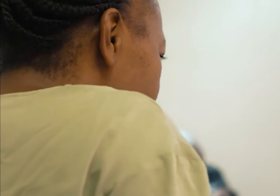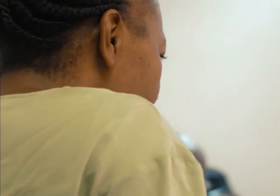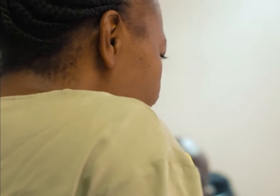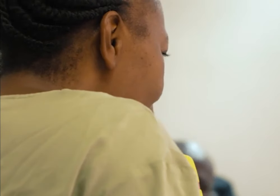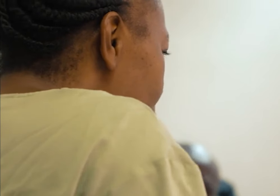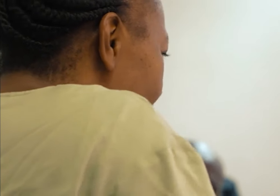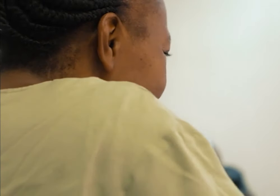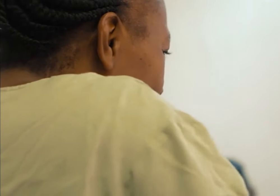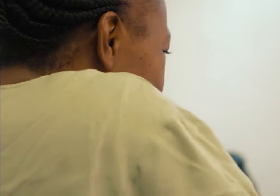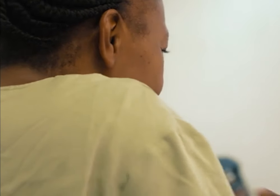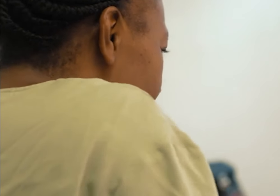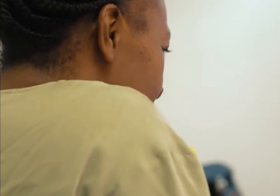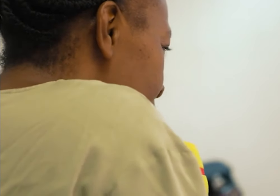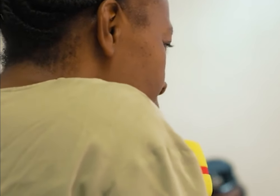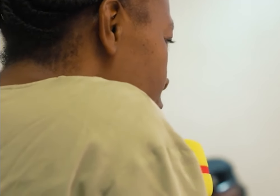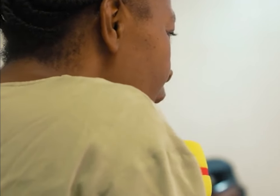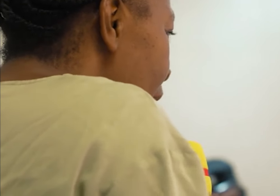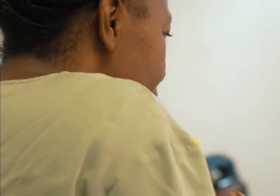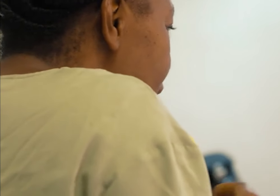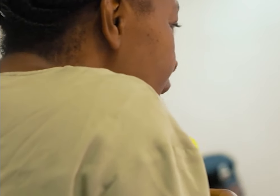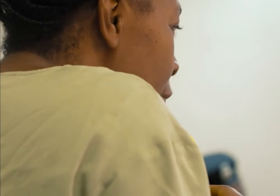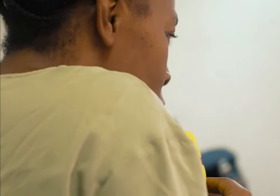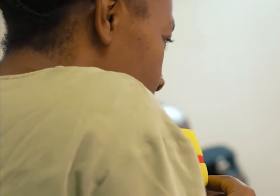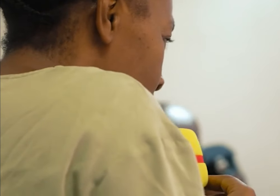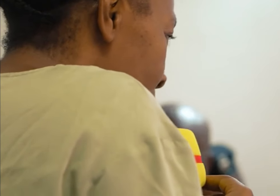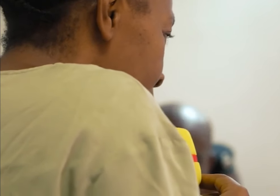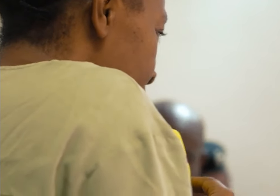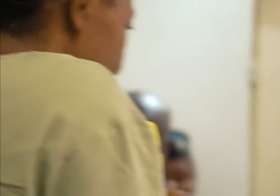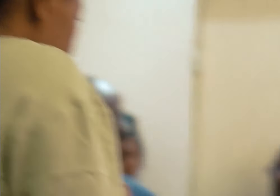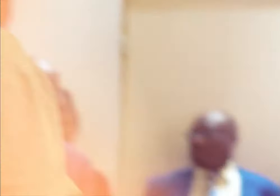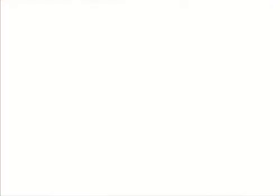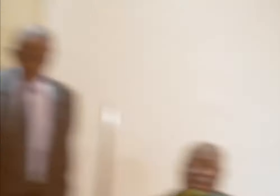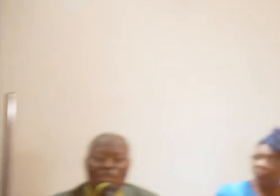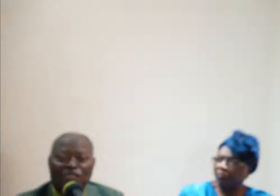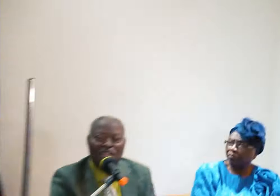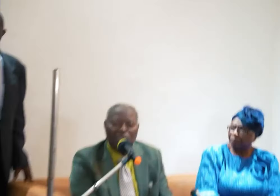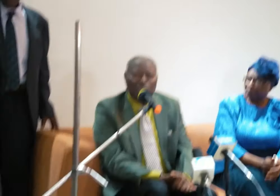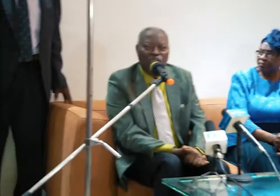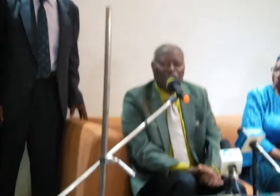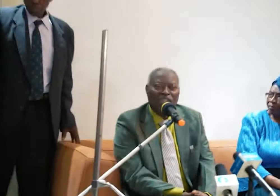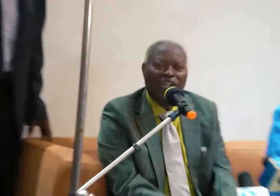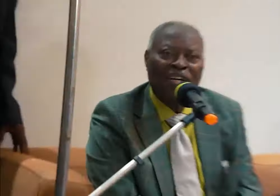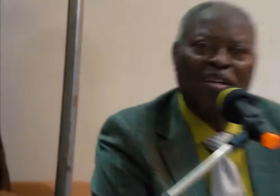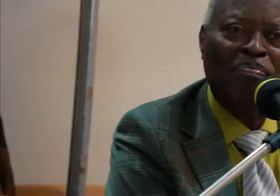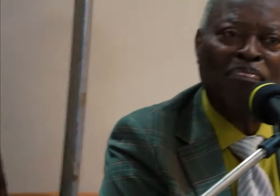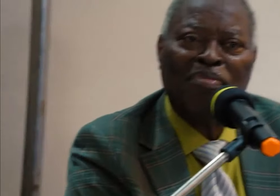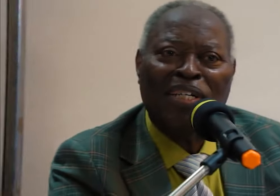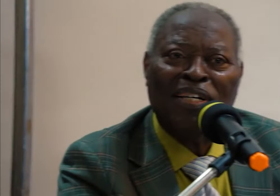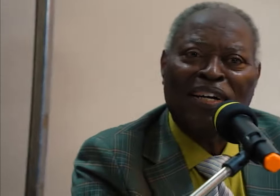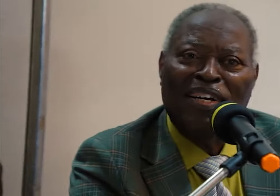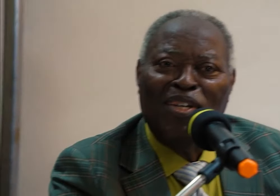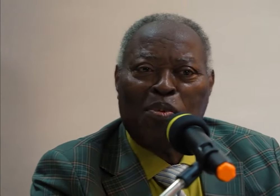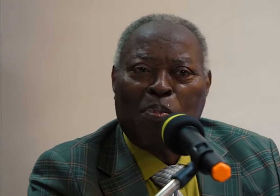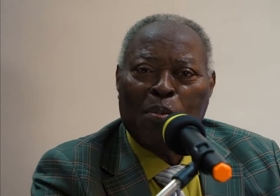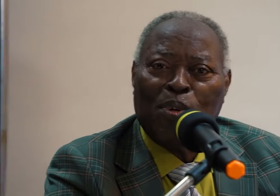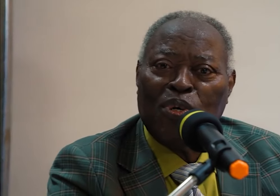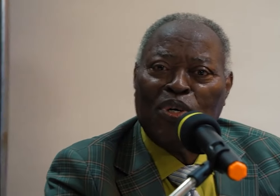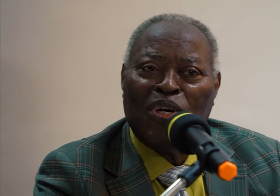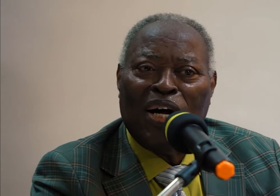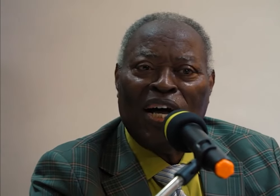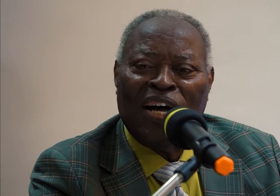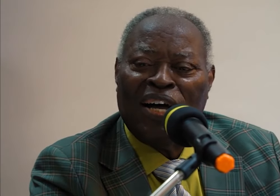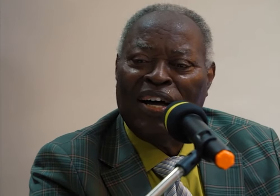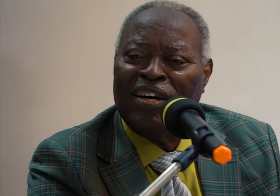in your mouth, iniquity in your habit, iniquity in your interaction